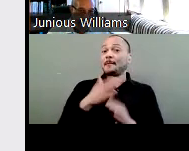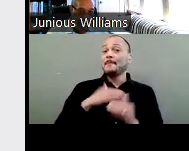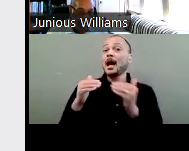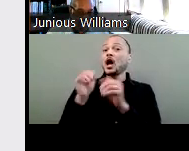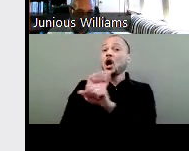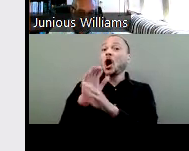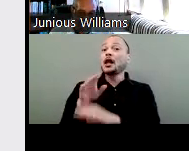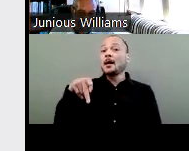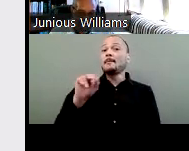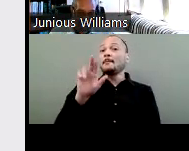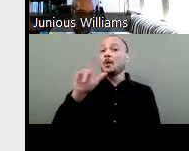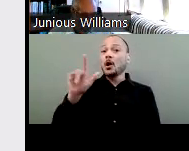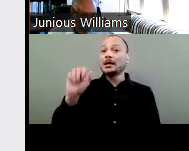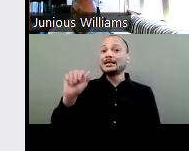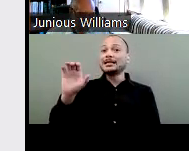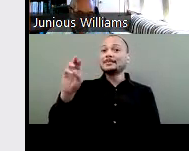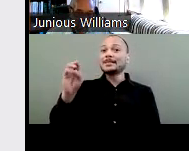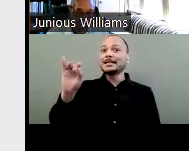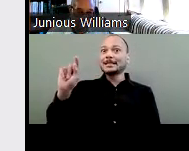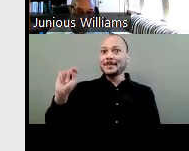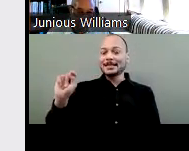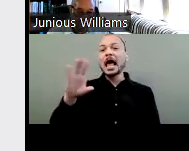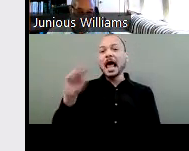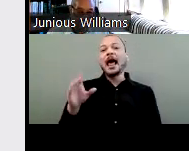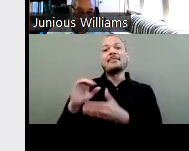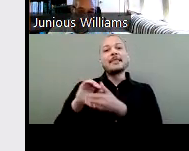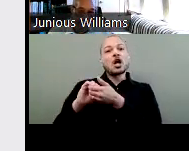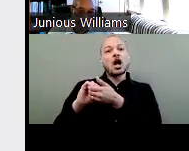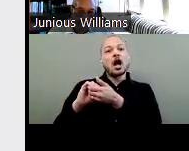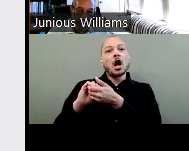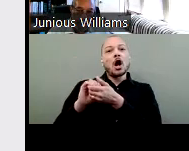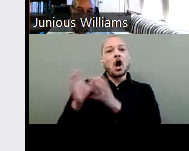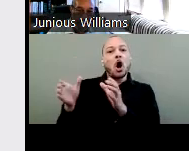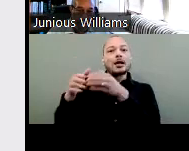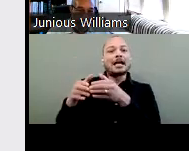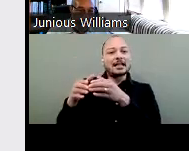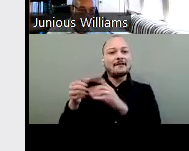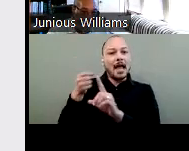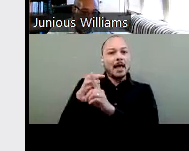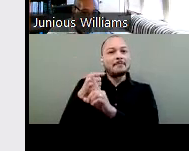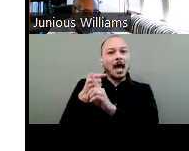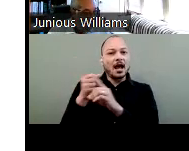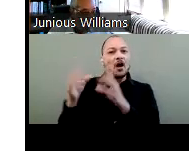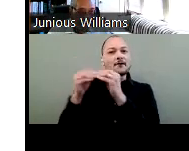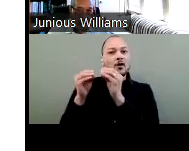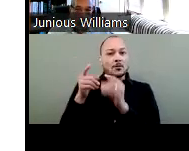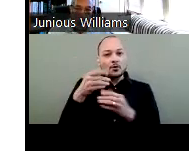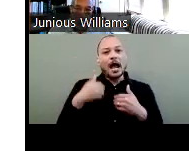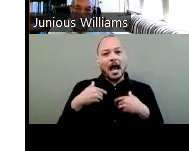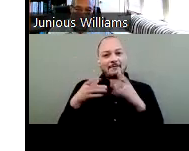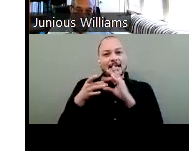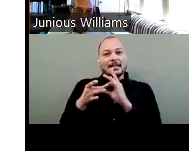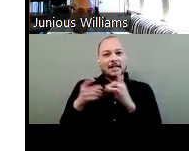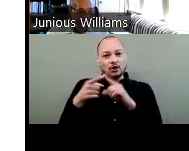Paul Schmitz at the Collective Impact Forum, and I find it, and you've got the link to the full